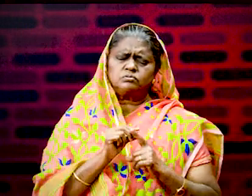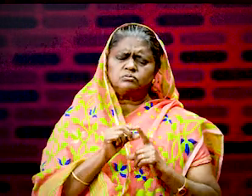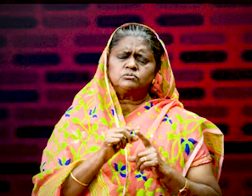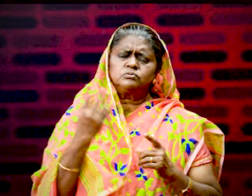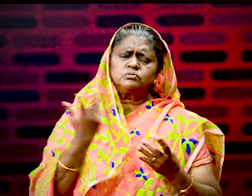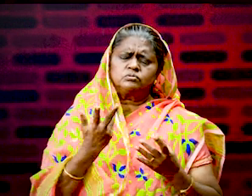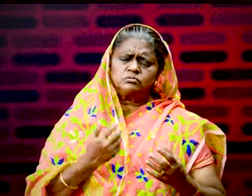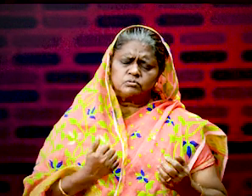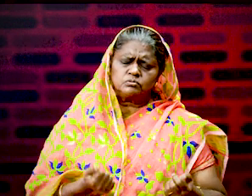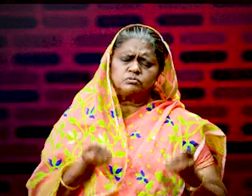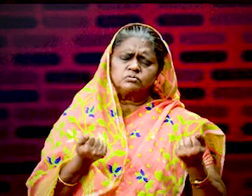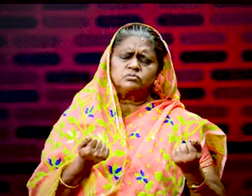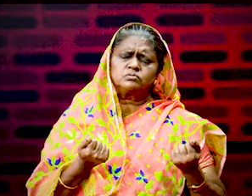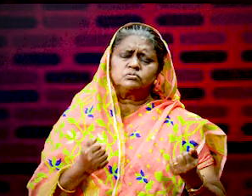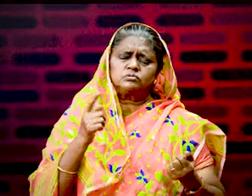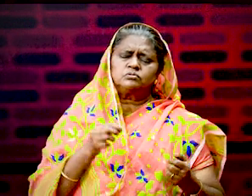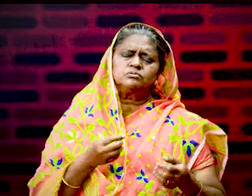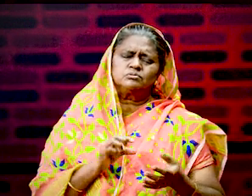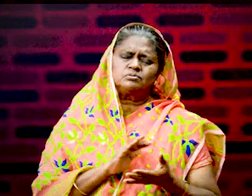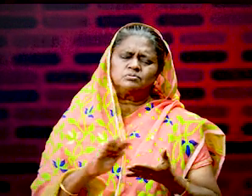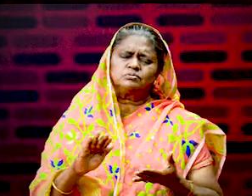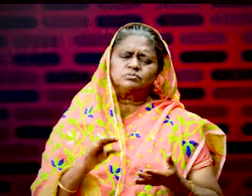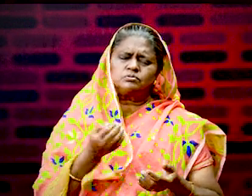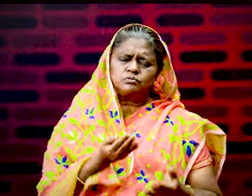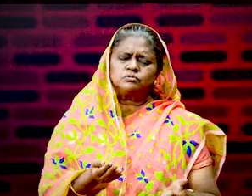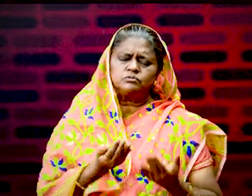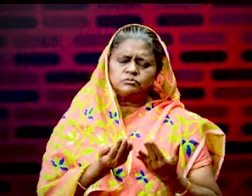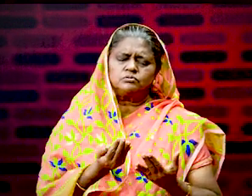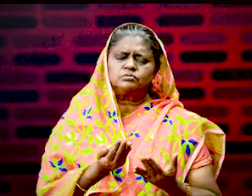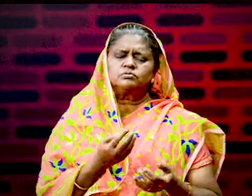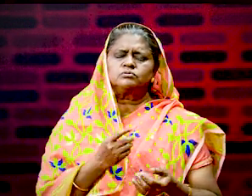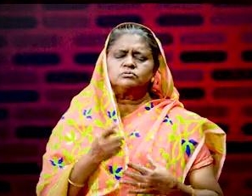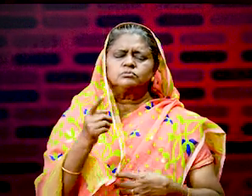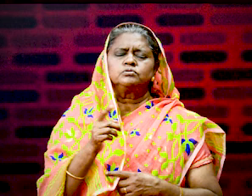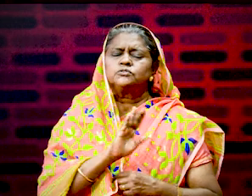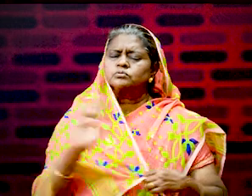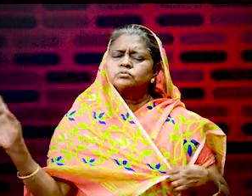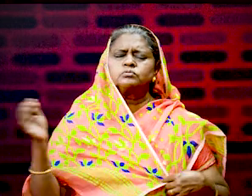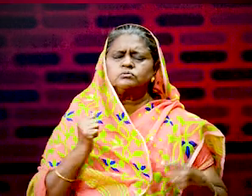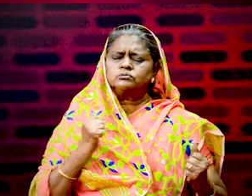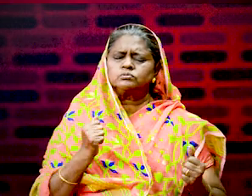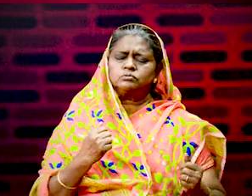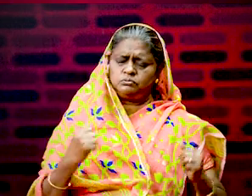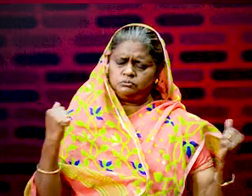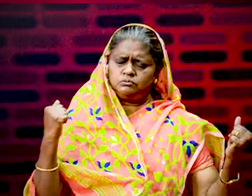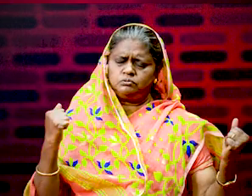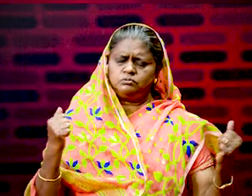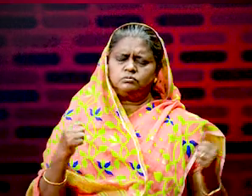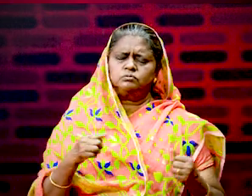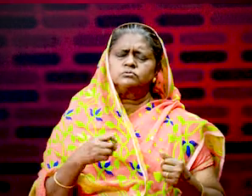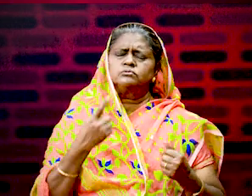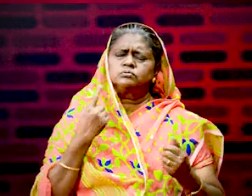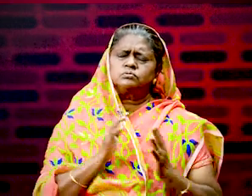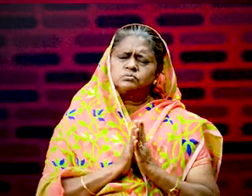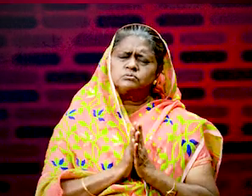can encourage Your children through Your word, O God. You said, do not fear, be strong. So, Lord, I pray for